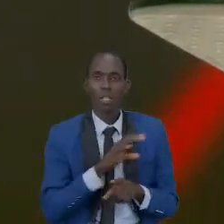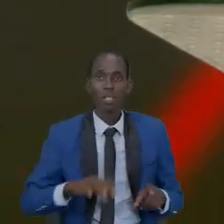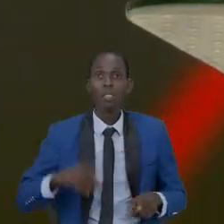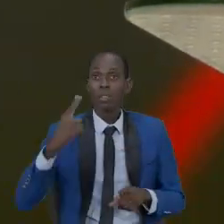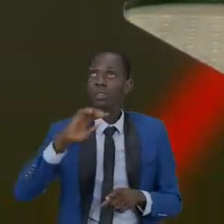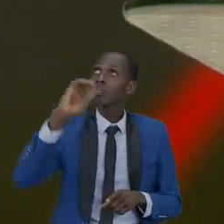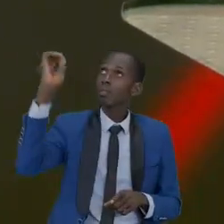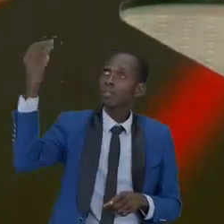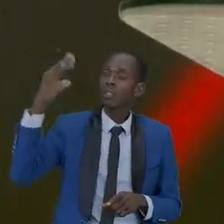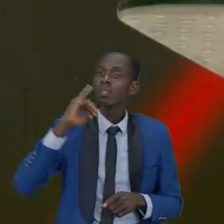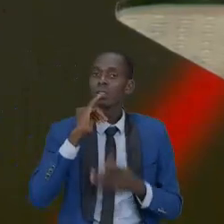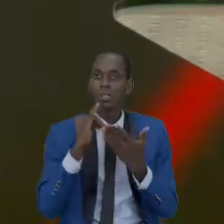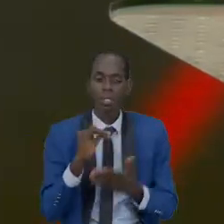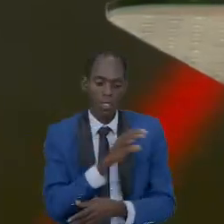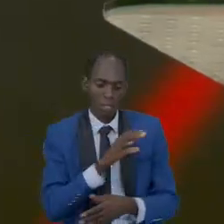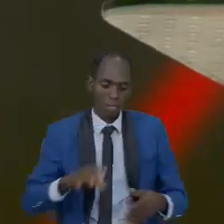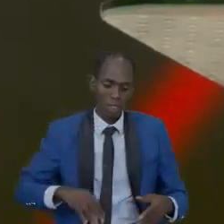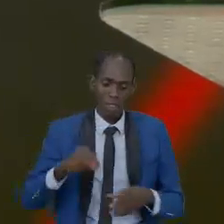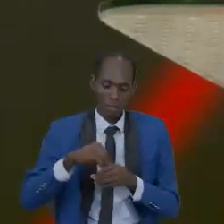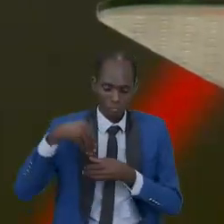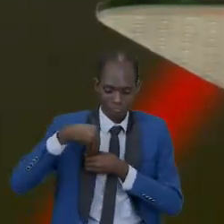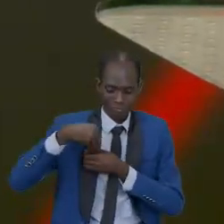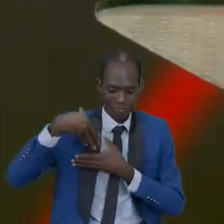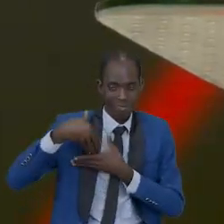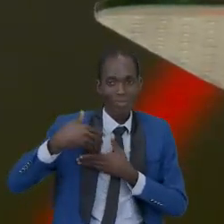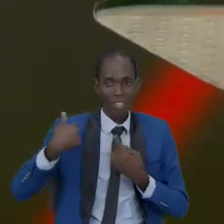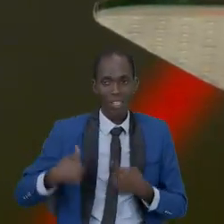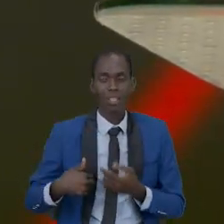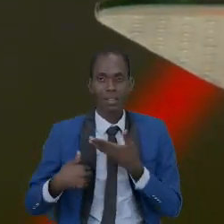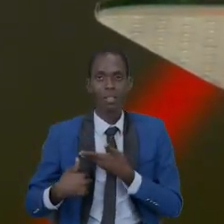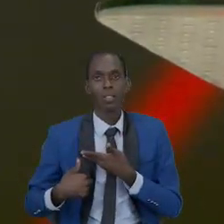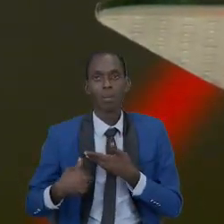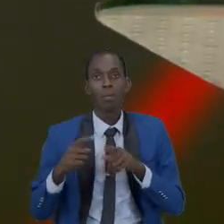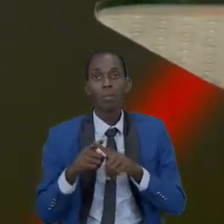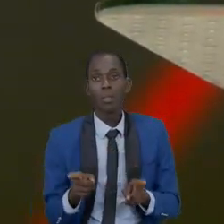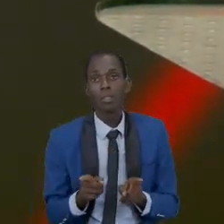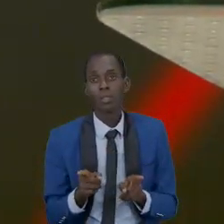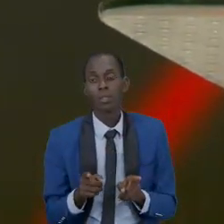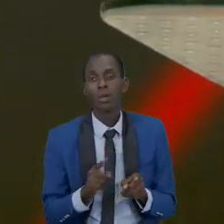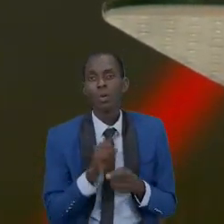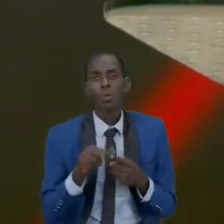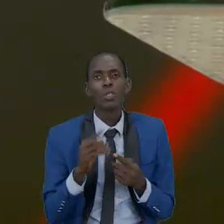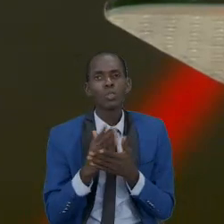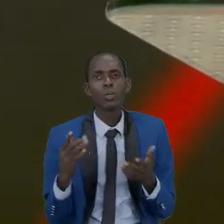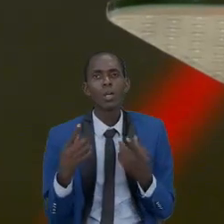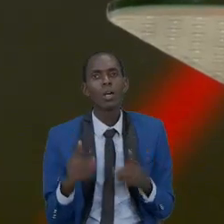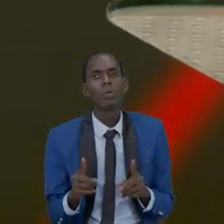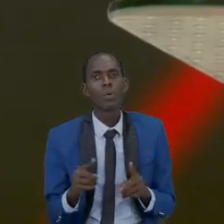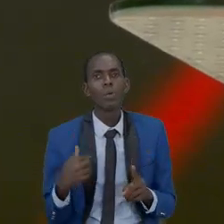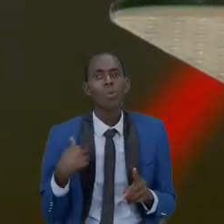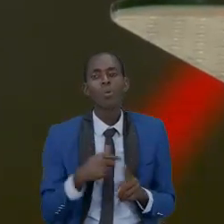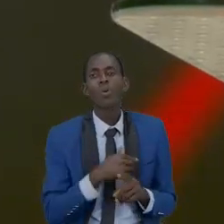is there. The Christ is there. He lives on the inside of you. But when something happens, we have